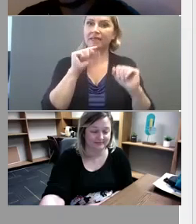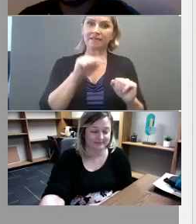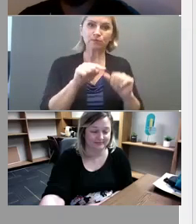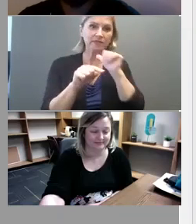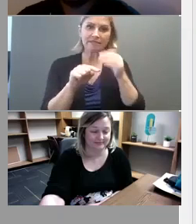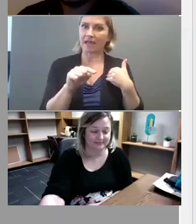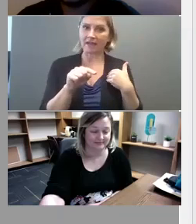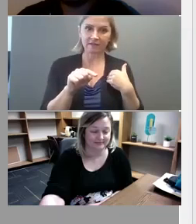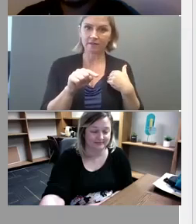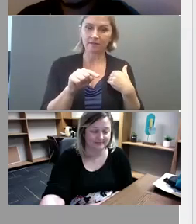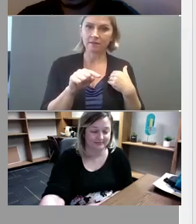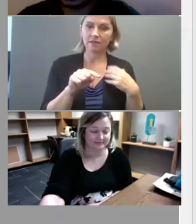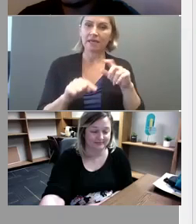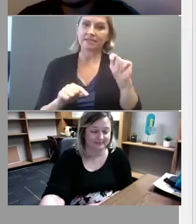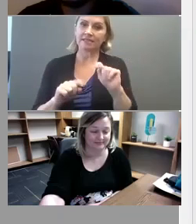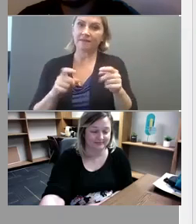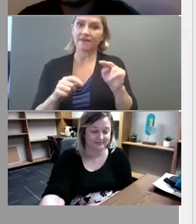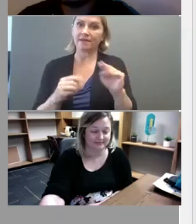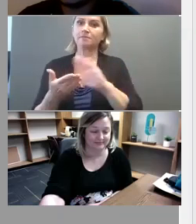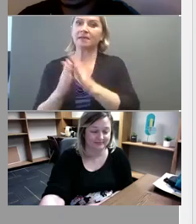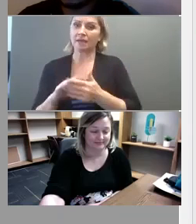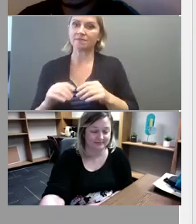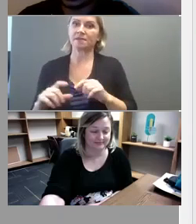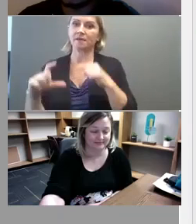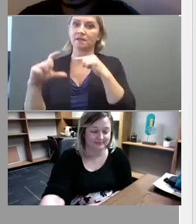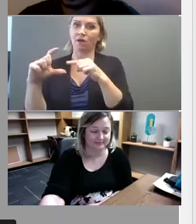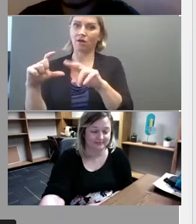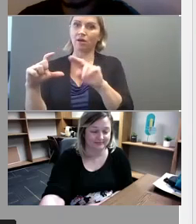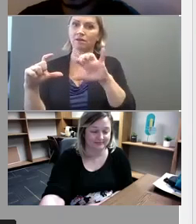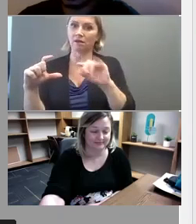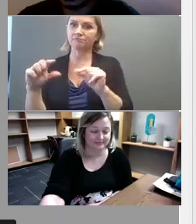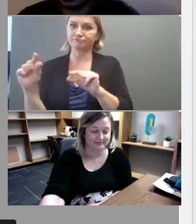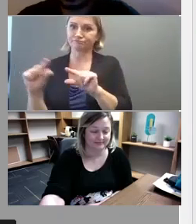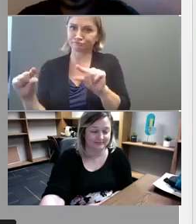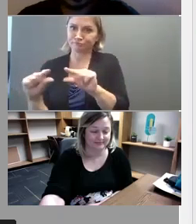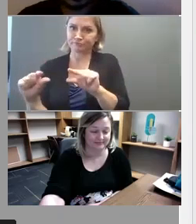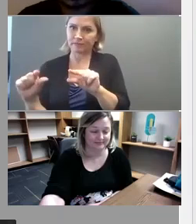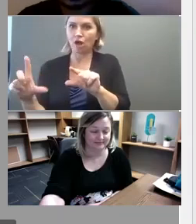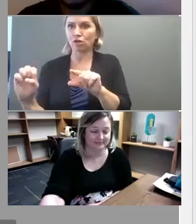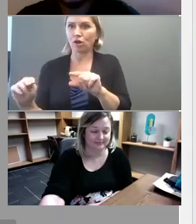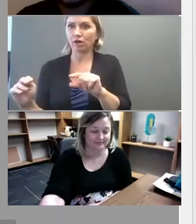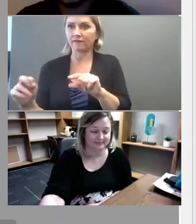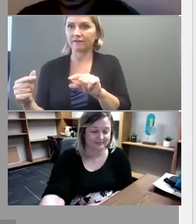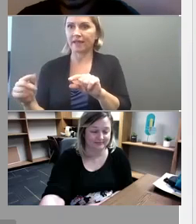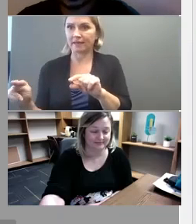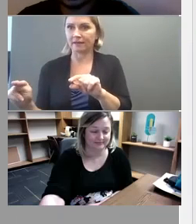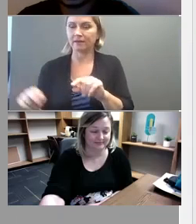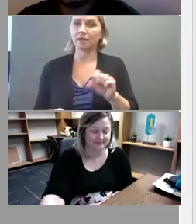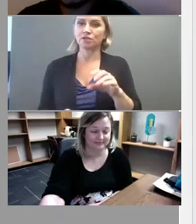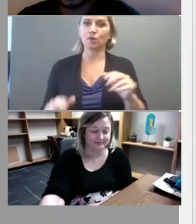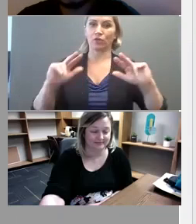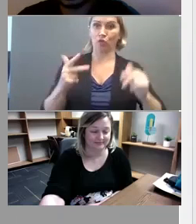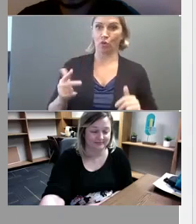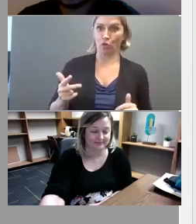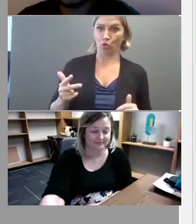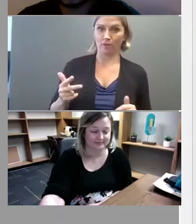any epsilon here. T of n then becomes n log base b a times log of n. Then the third one is